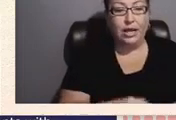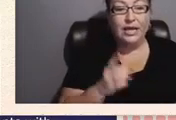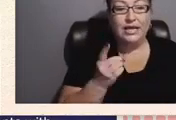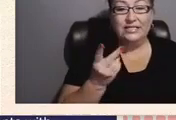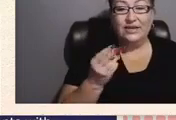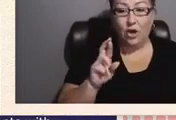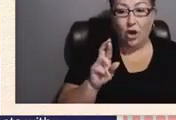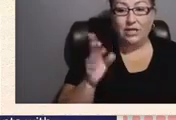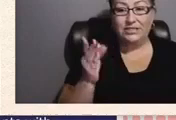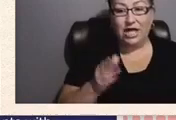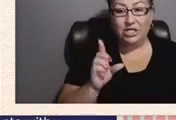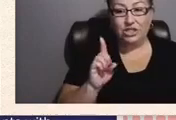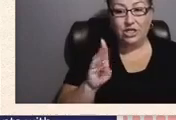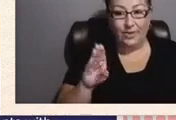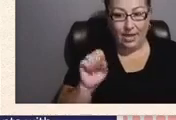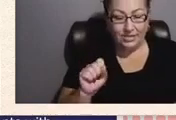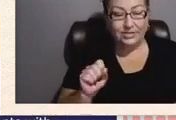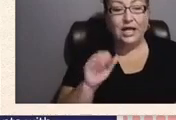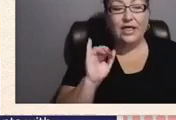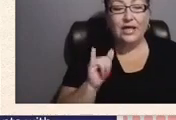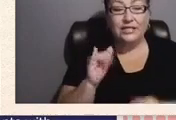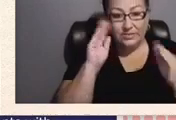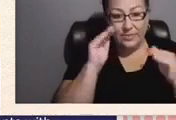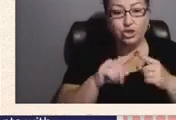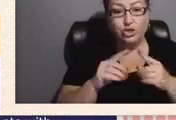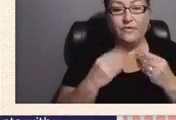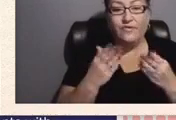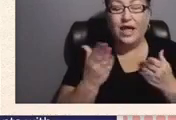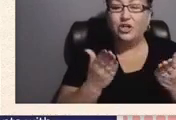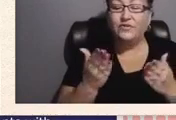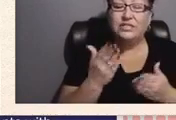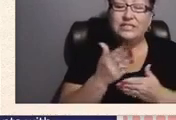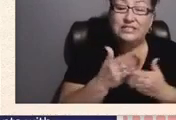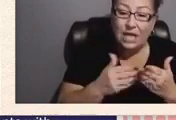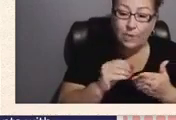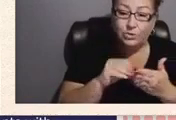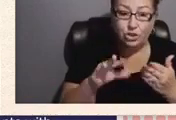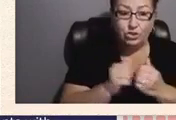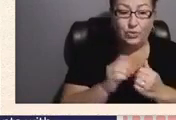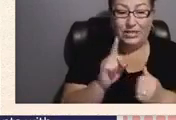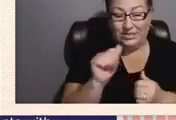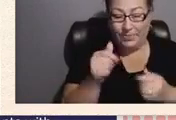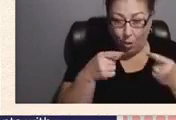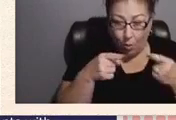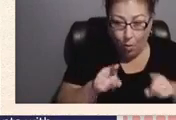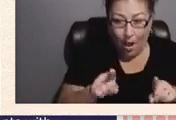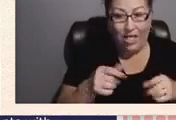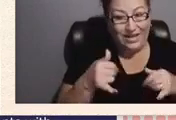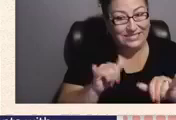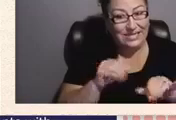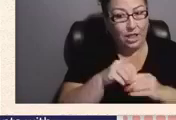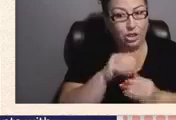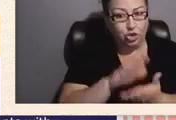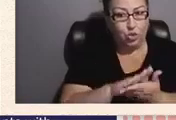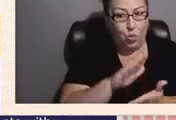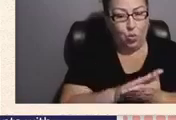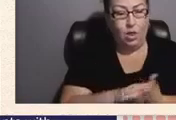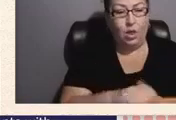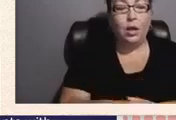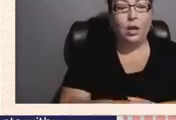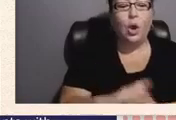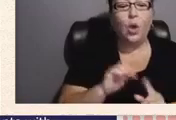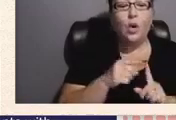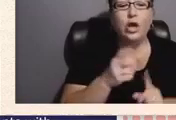DVR/DBS is expected to provide services to at least some students with disabilities while they're still in school. And when the transition